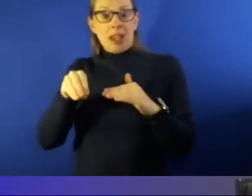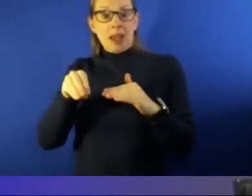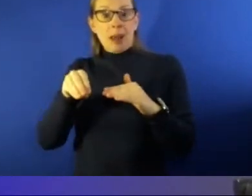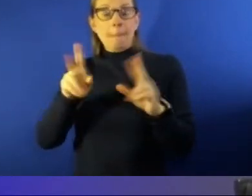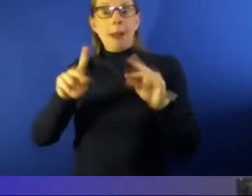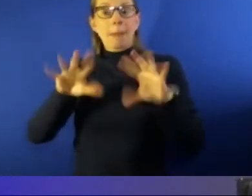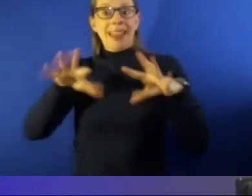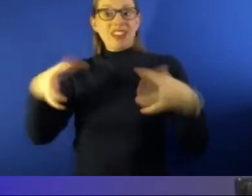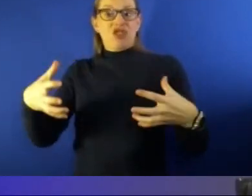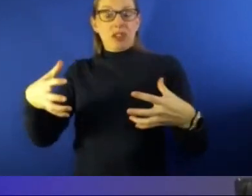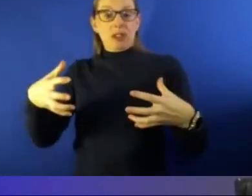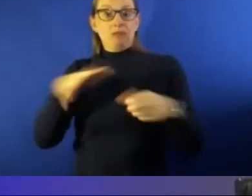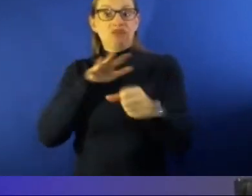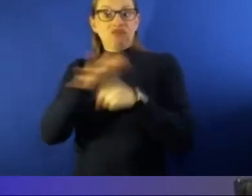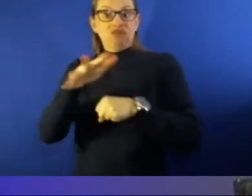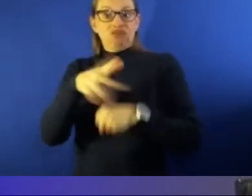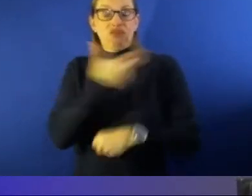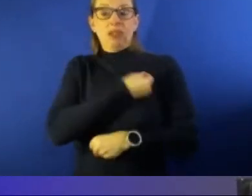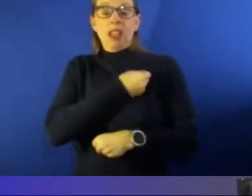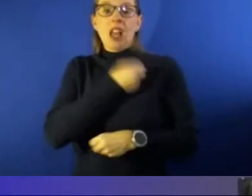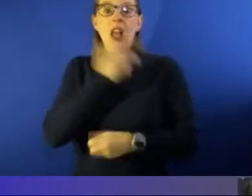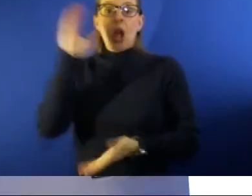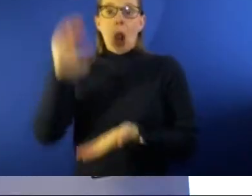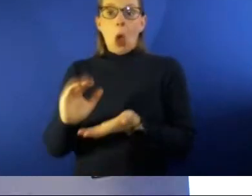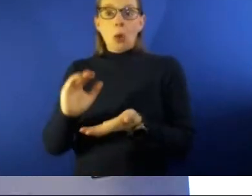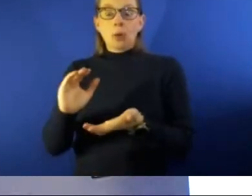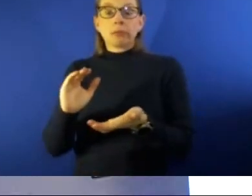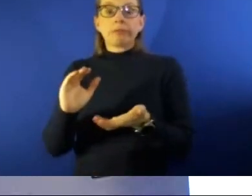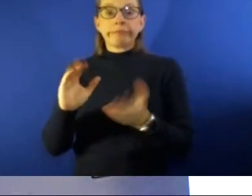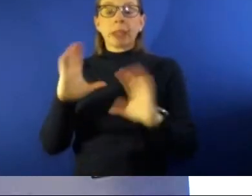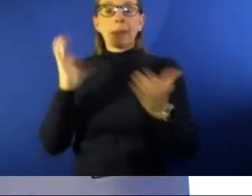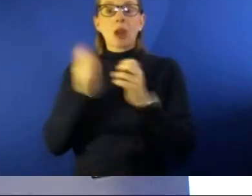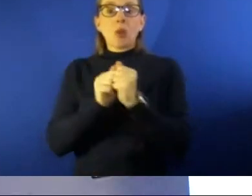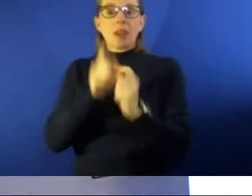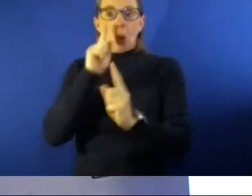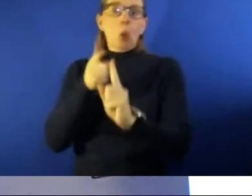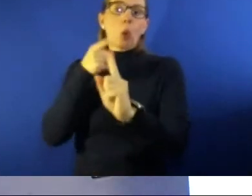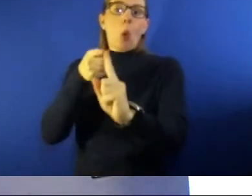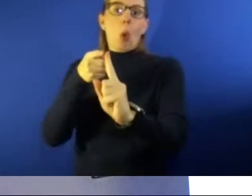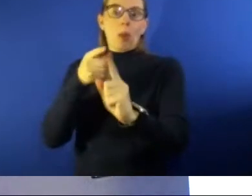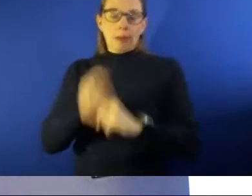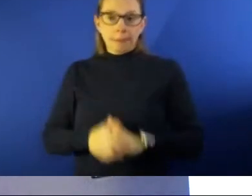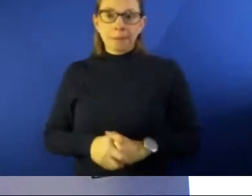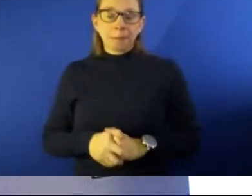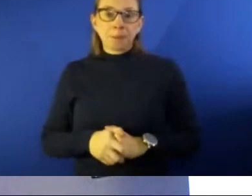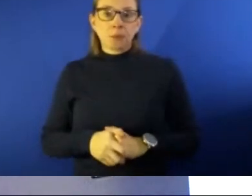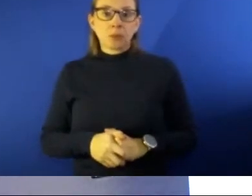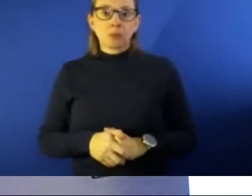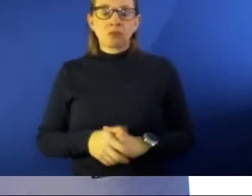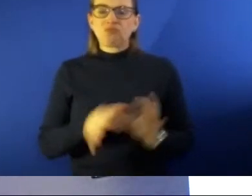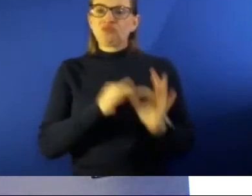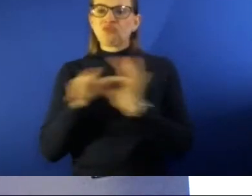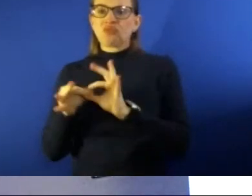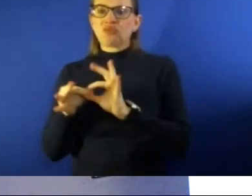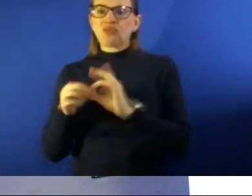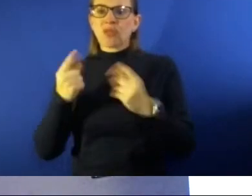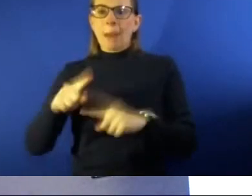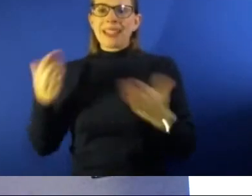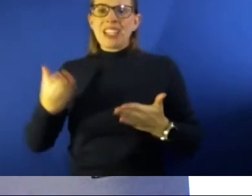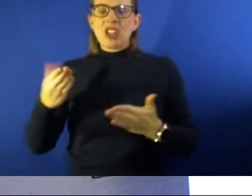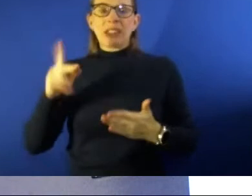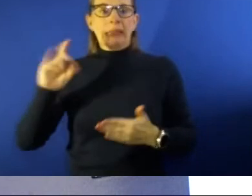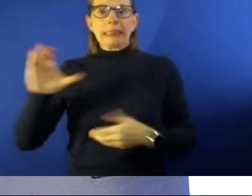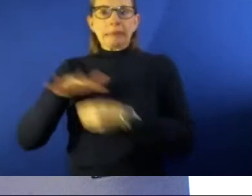still quite low compared to the goal line. So how does this all relate to what we're seeing here in our area? What are